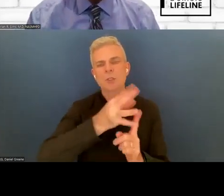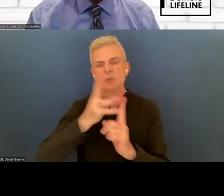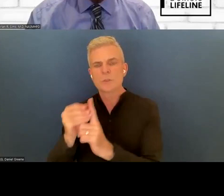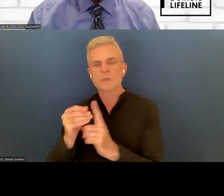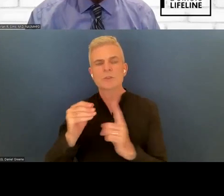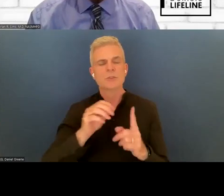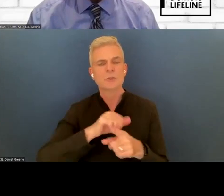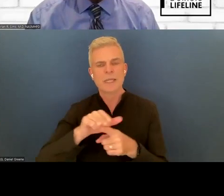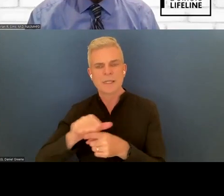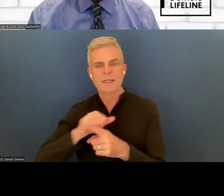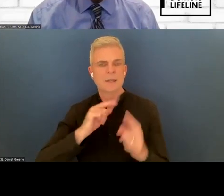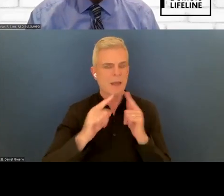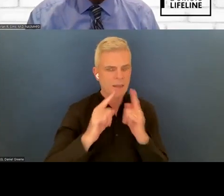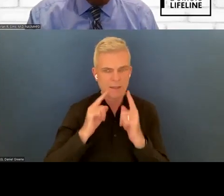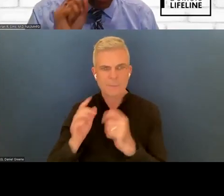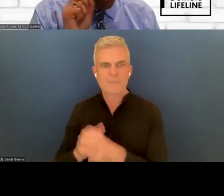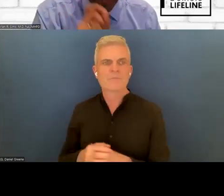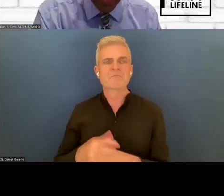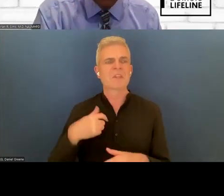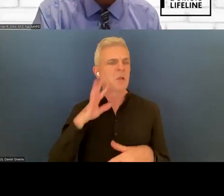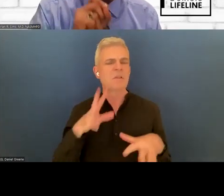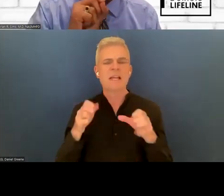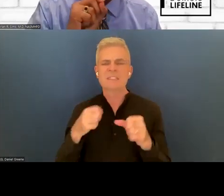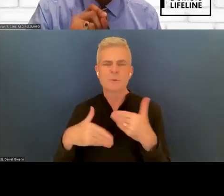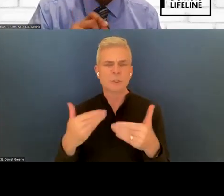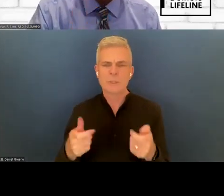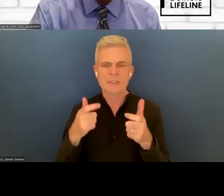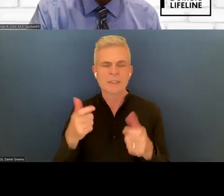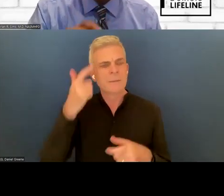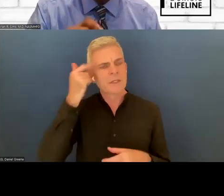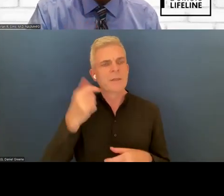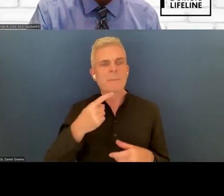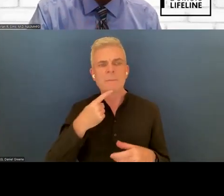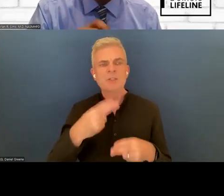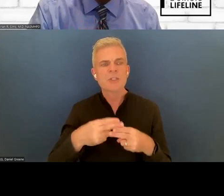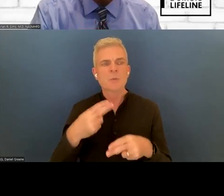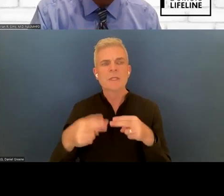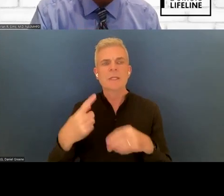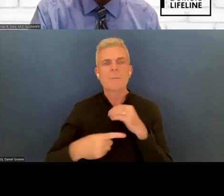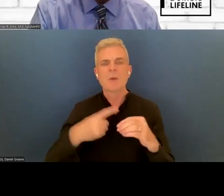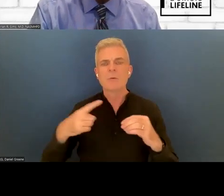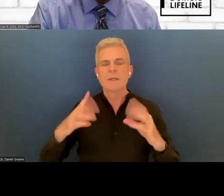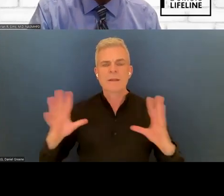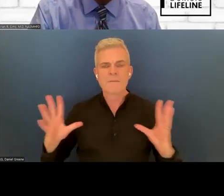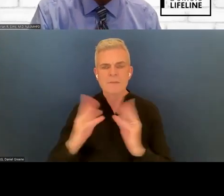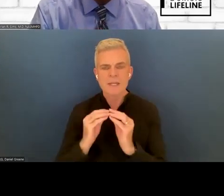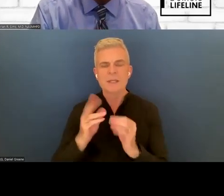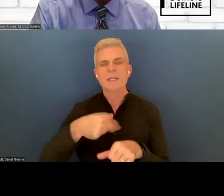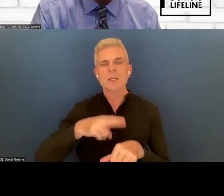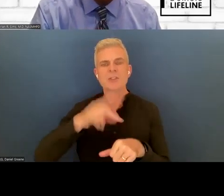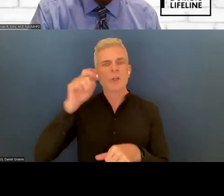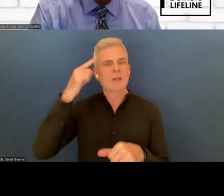fast forward pretty quickly because I just want to mention very quickly about the convening of a National Governors Association in